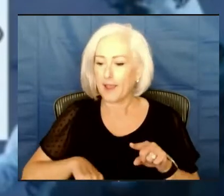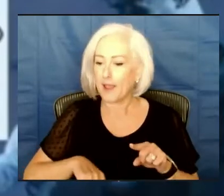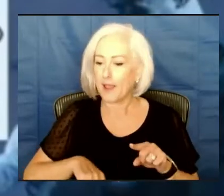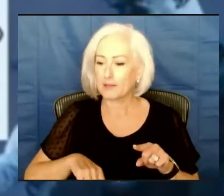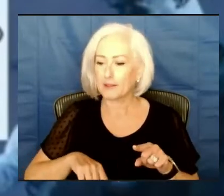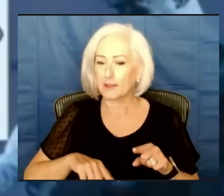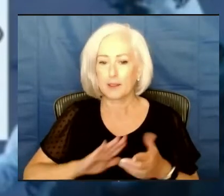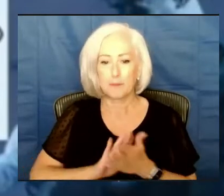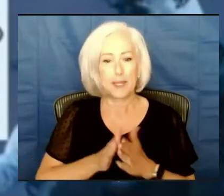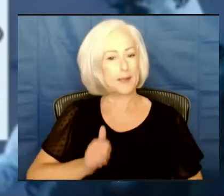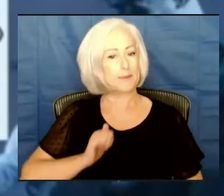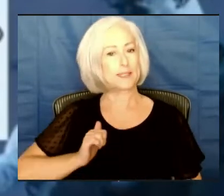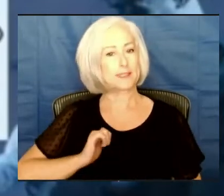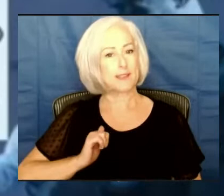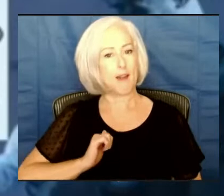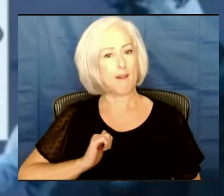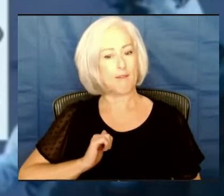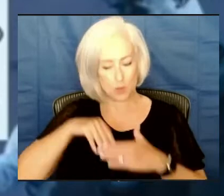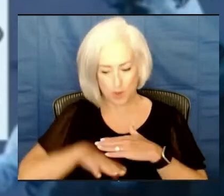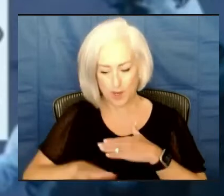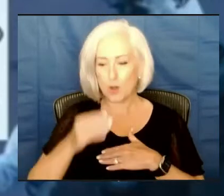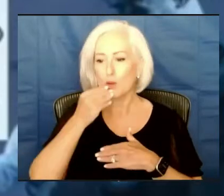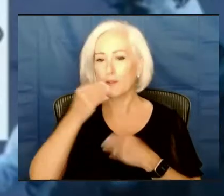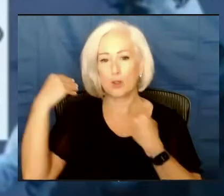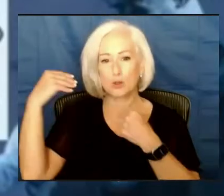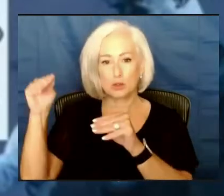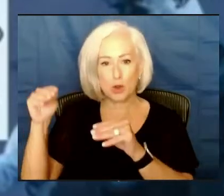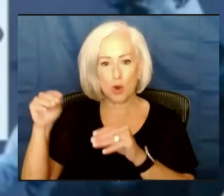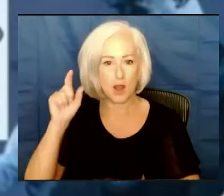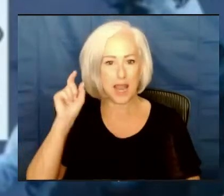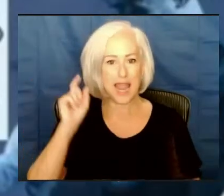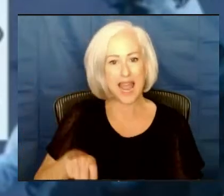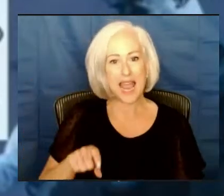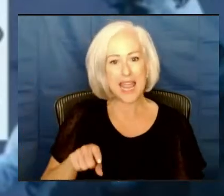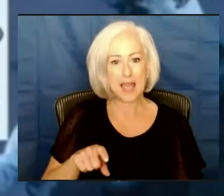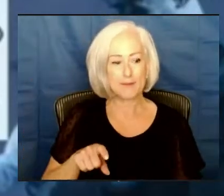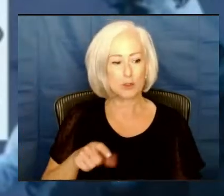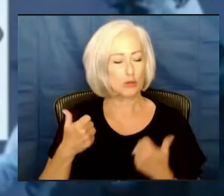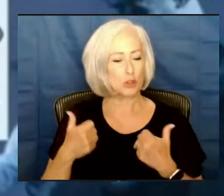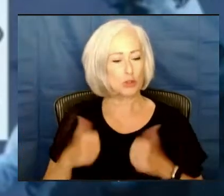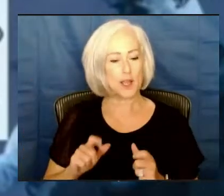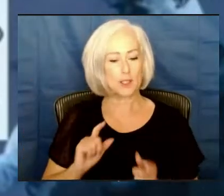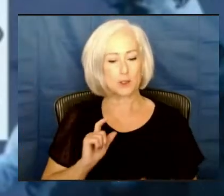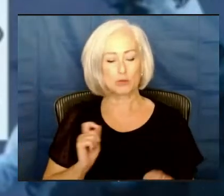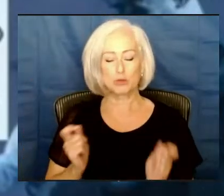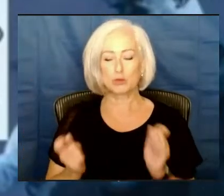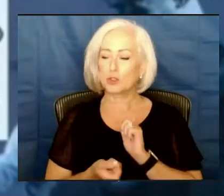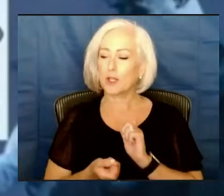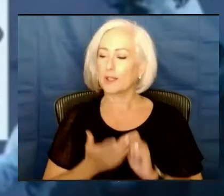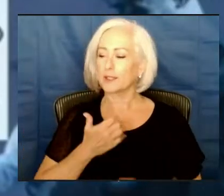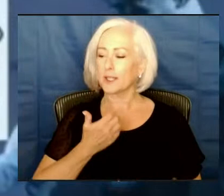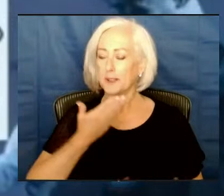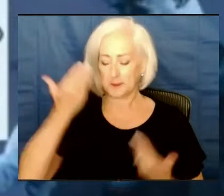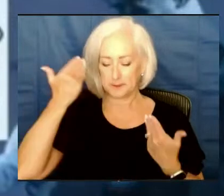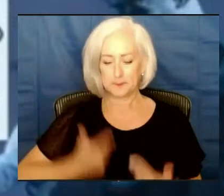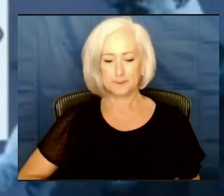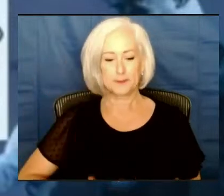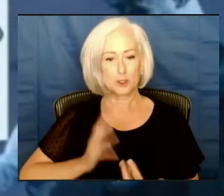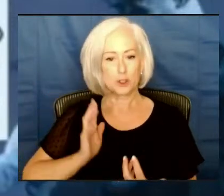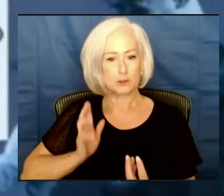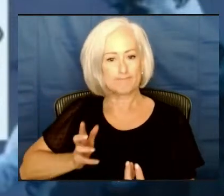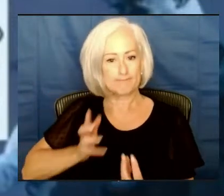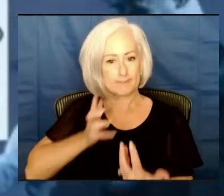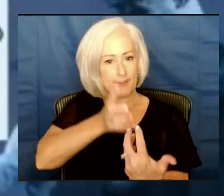can't be who we are when we go to the grocery store. We have to then try to change who we are just to fit in so that